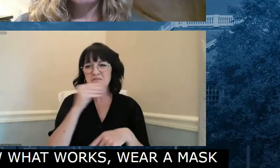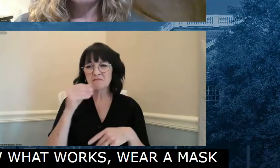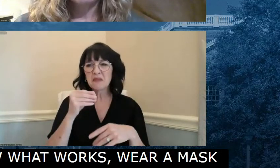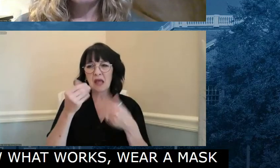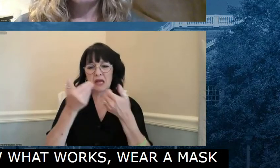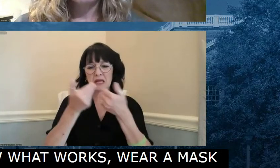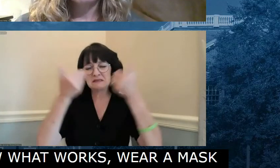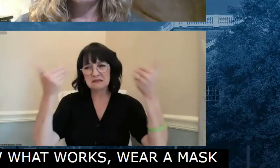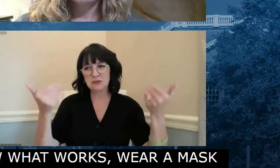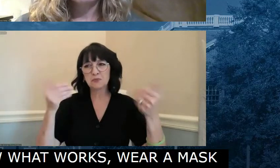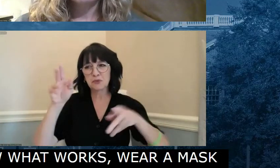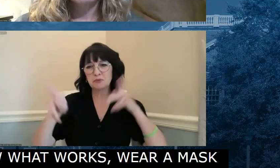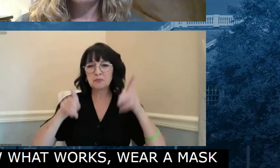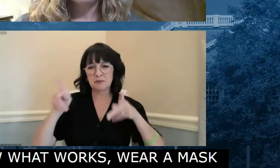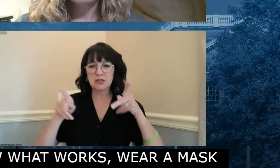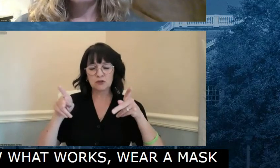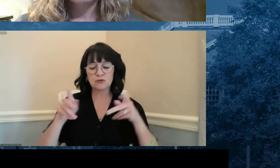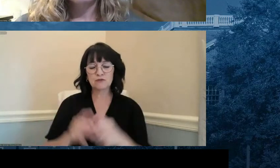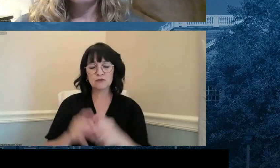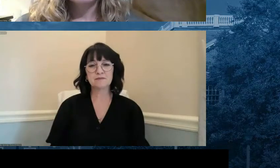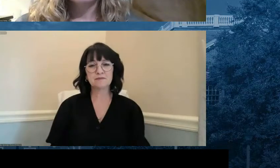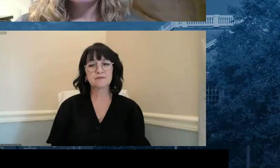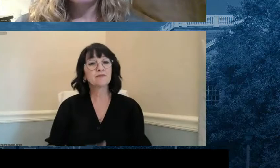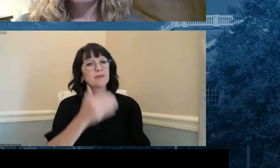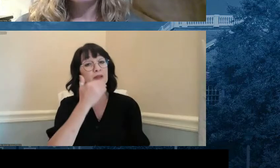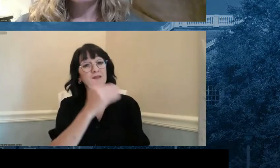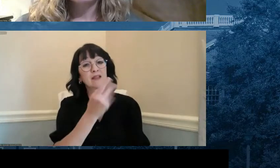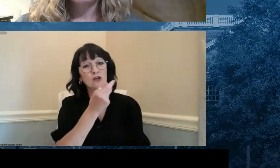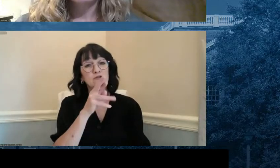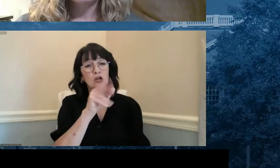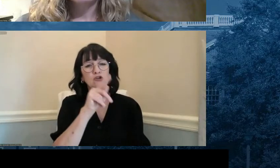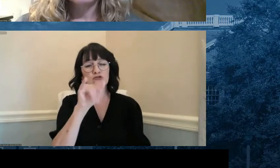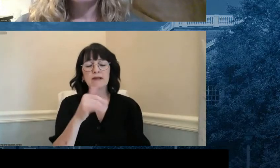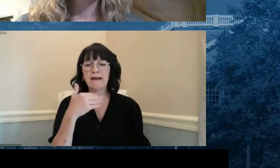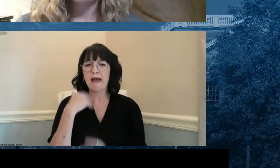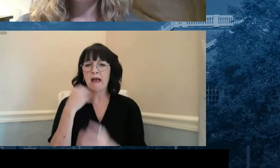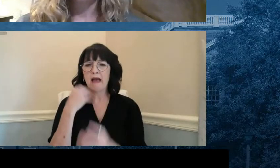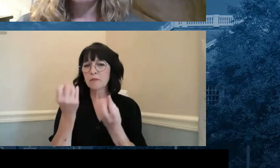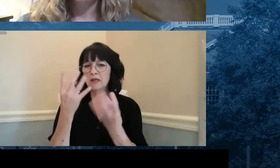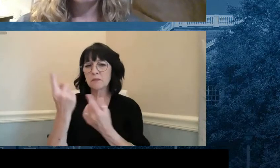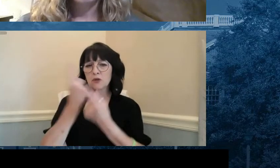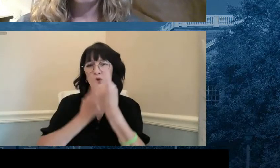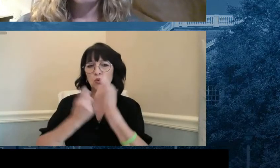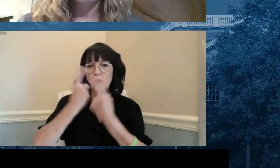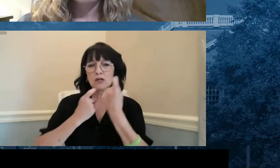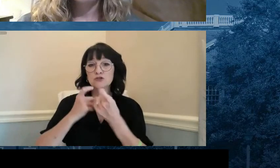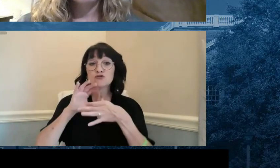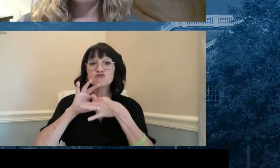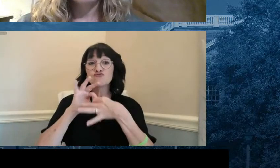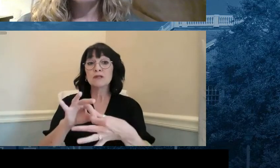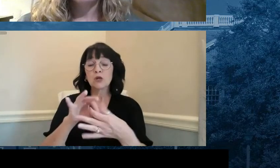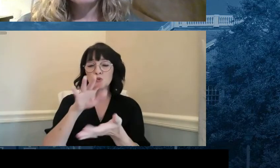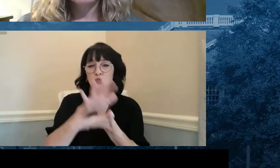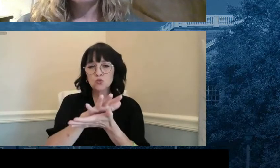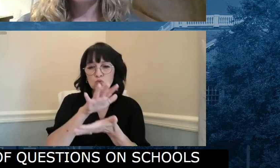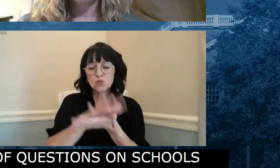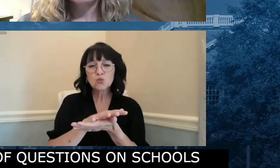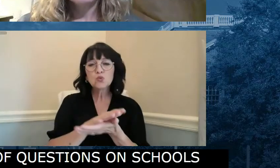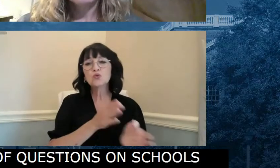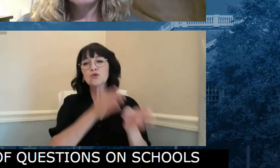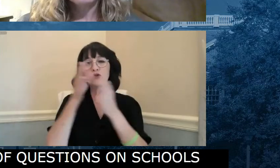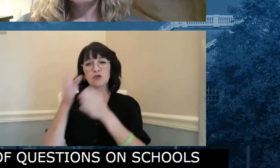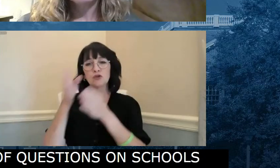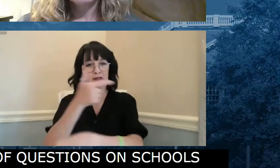Thank you, Dr. Rattay. We also got a lot of questions, as you might expect, on schools and vaccination for 12 to